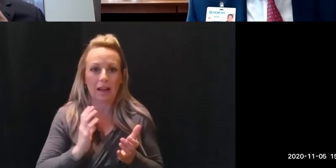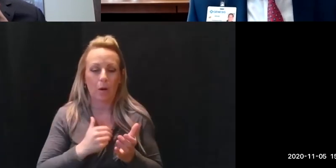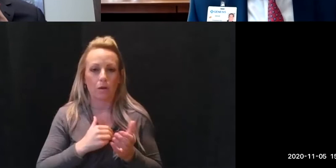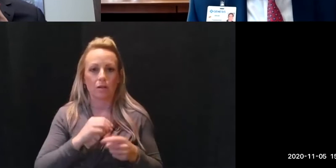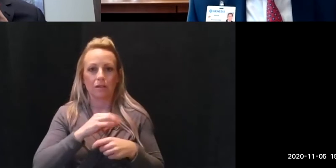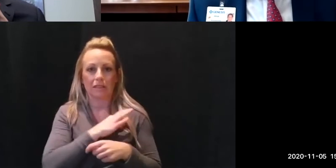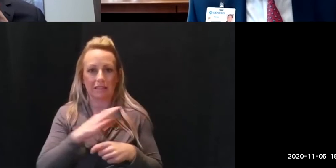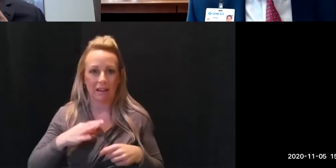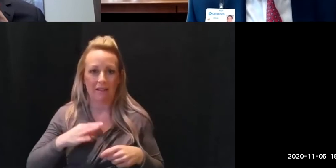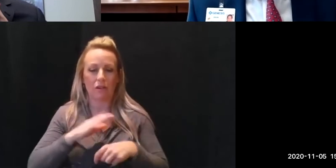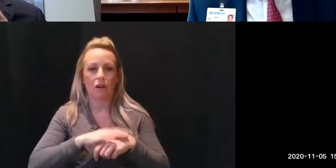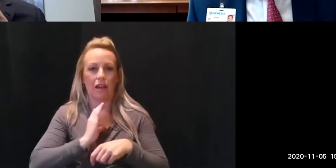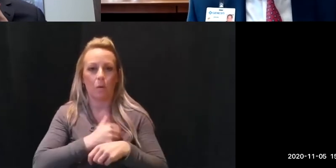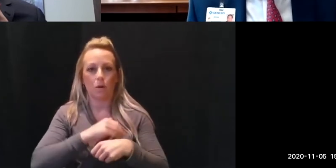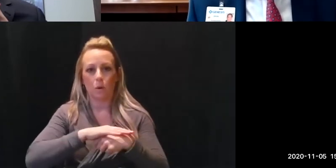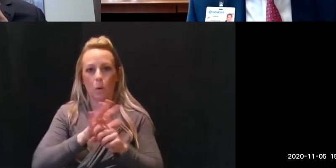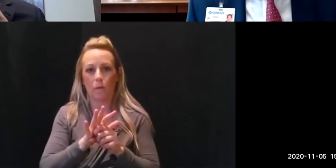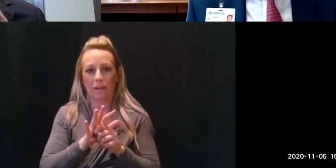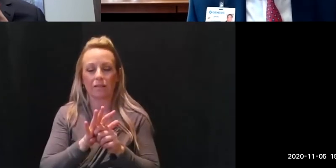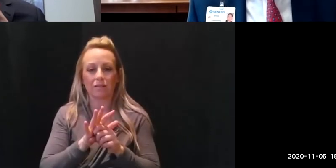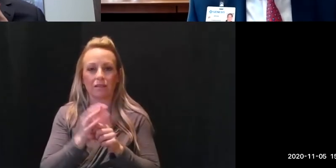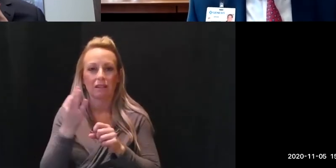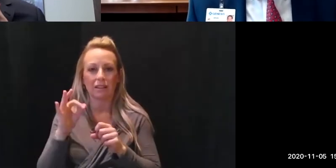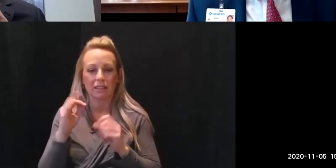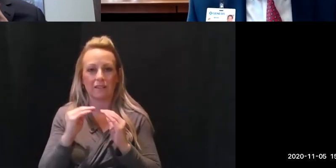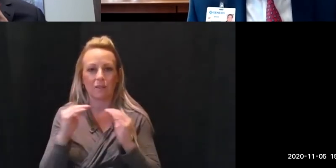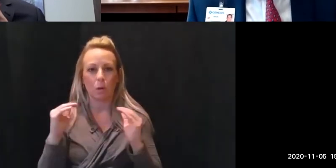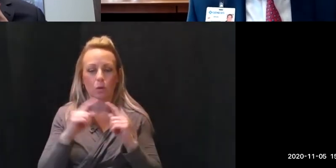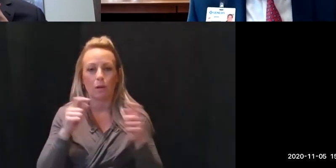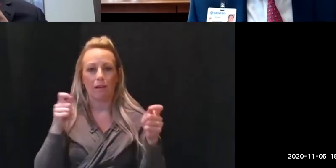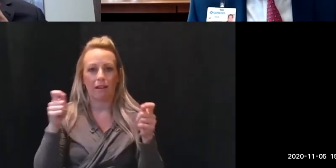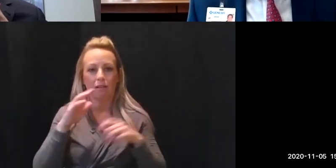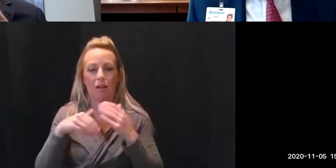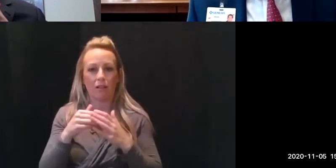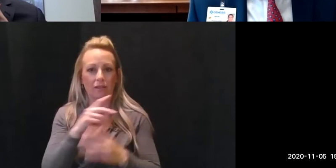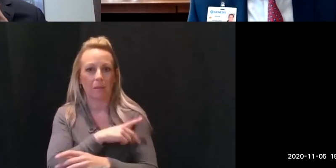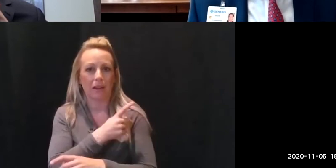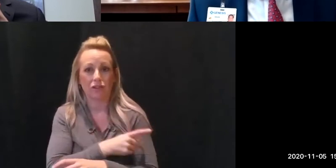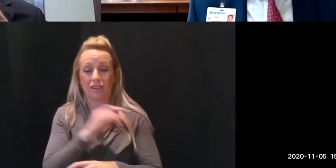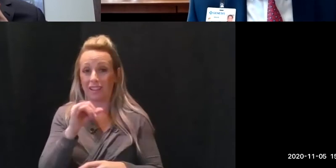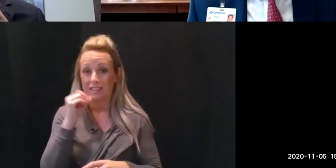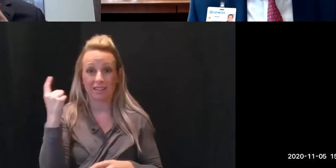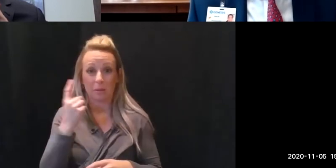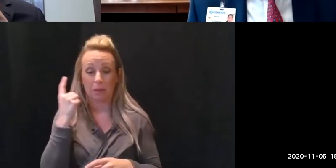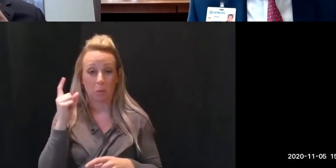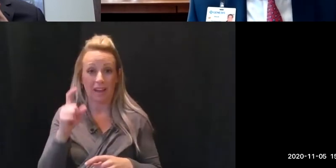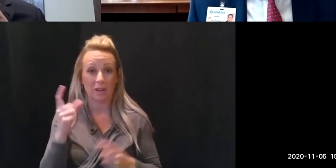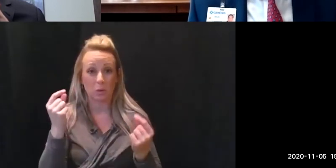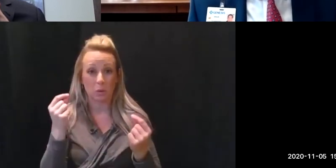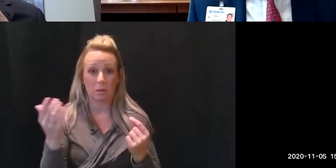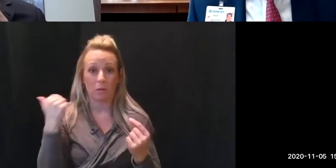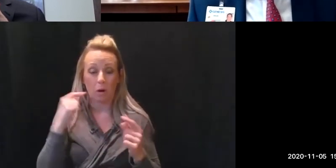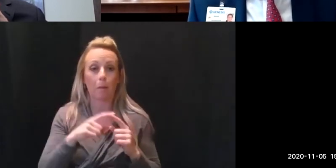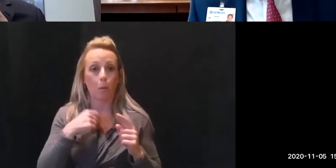to be able to handle all of our COVID medical patients, which is not something we've done, but we've gotten innovative and